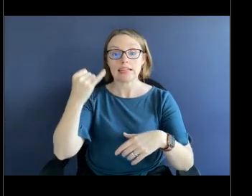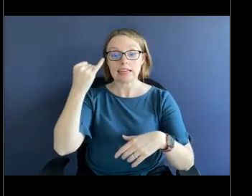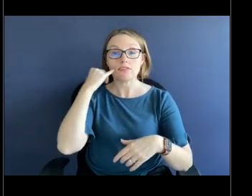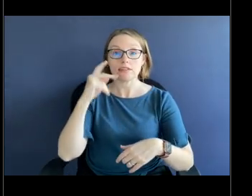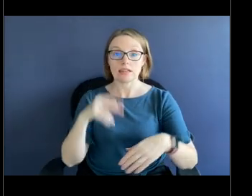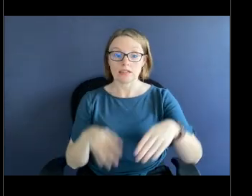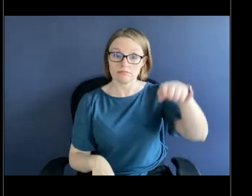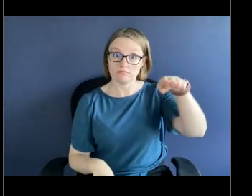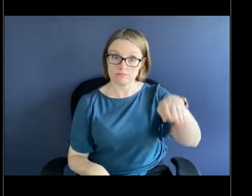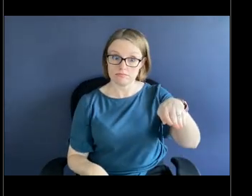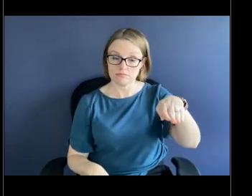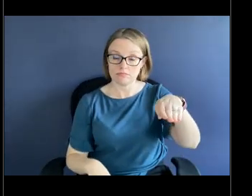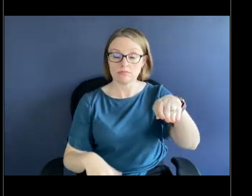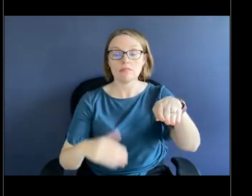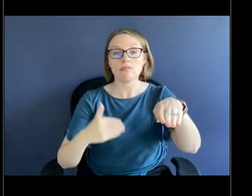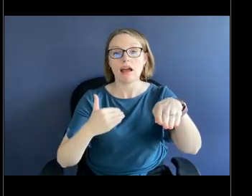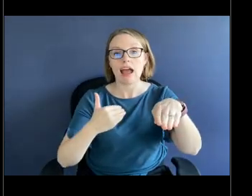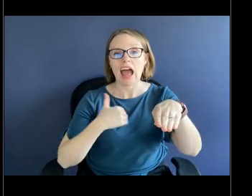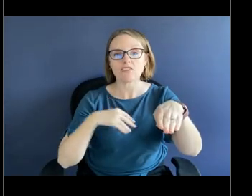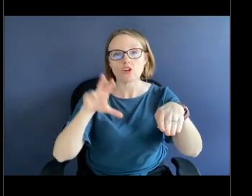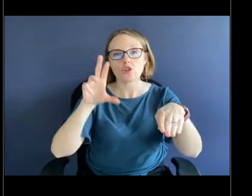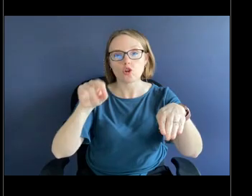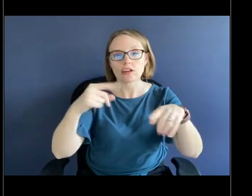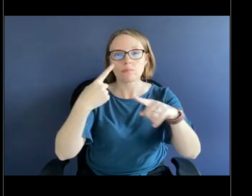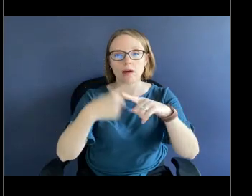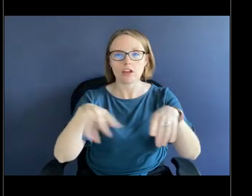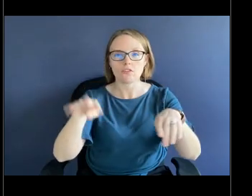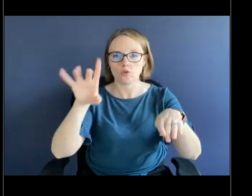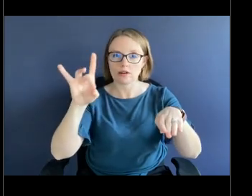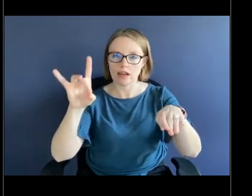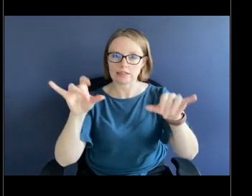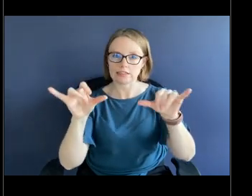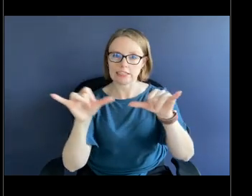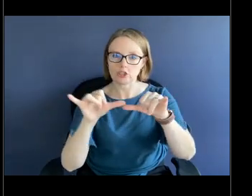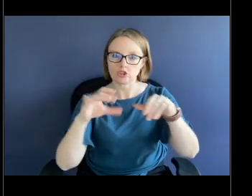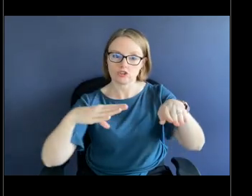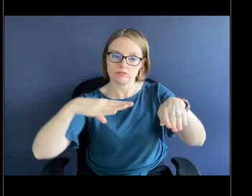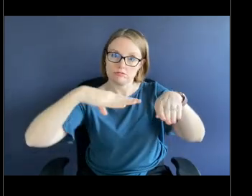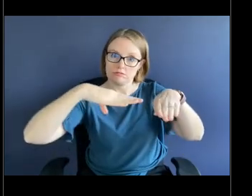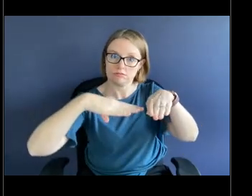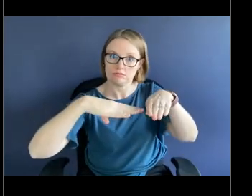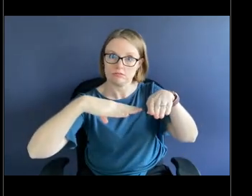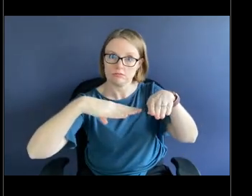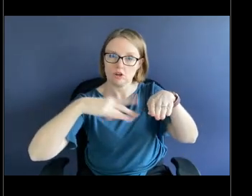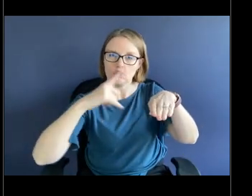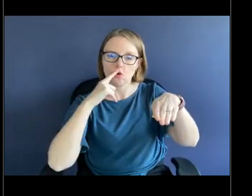CFS oriented for a forward approach.